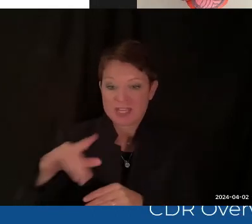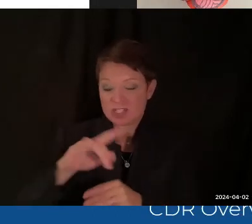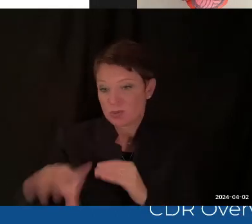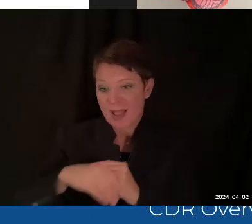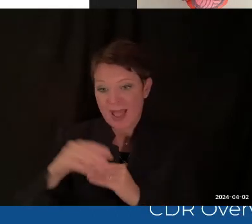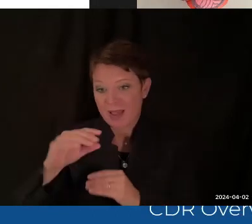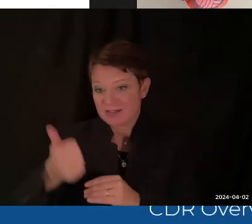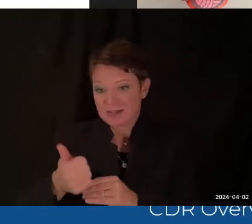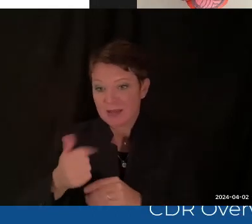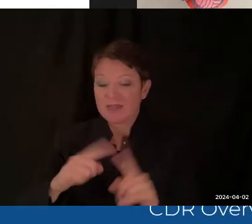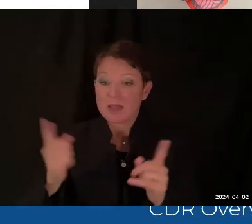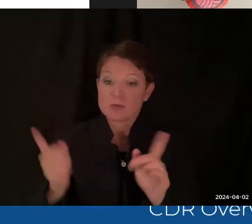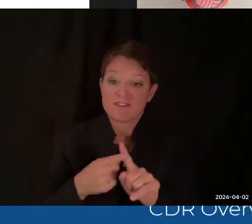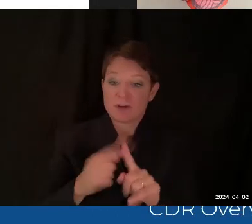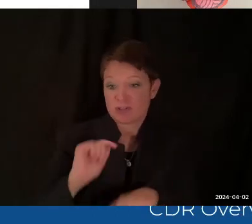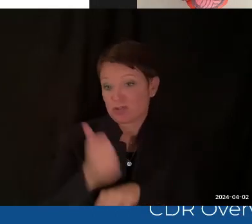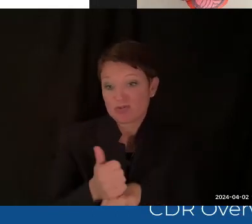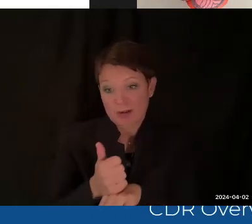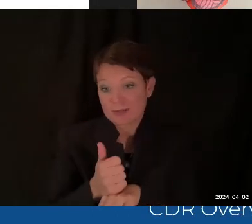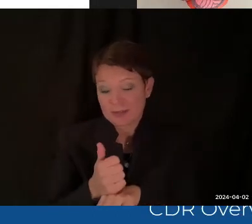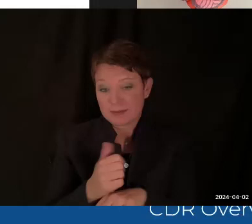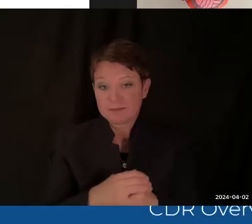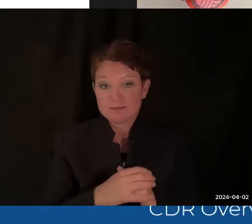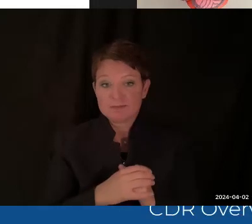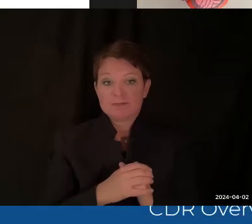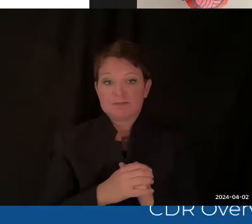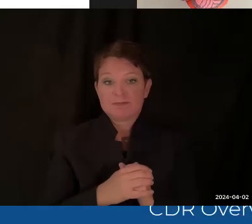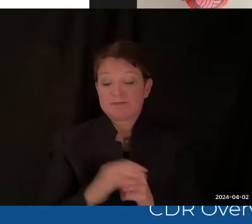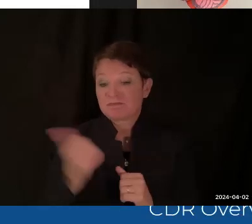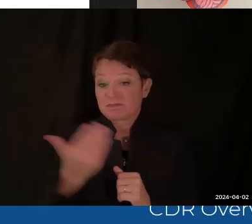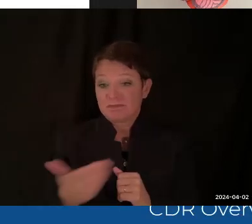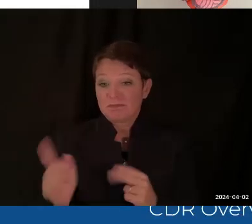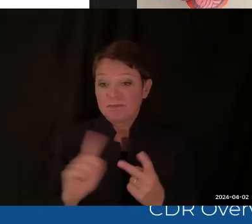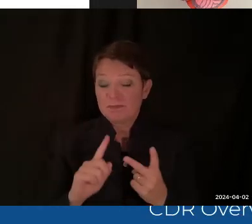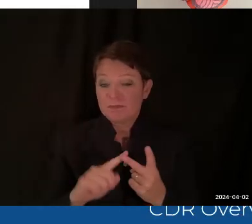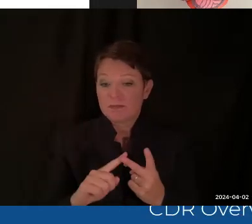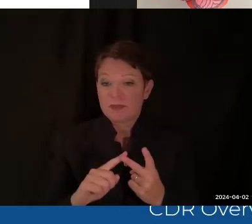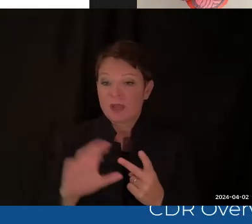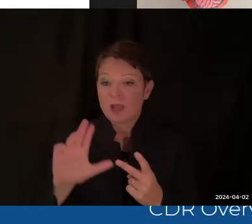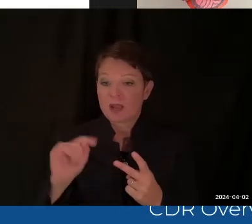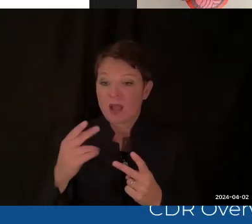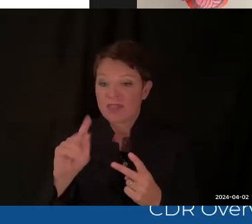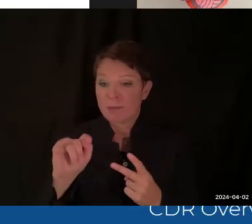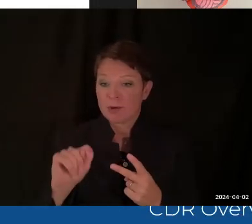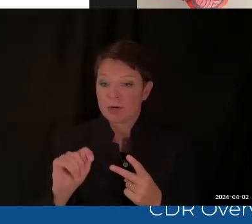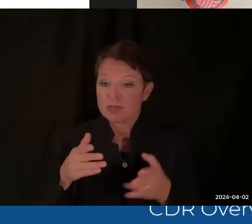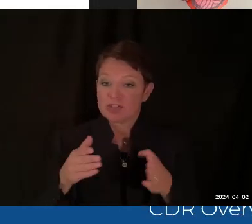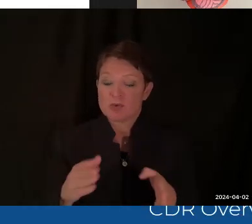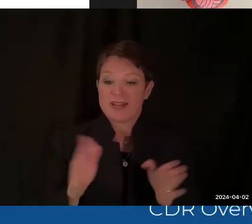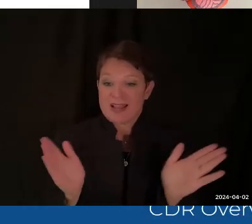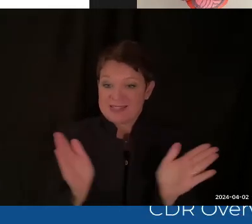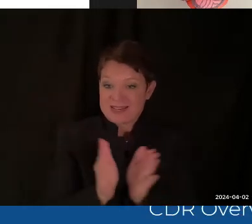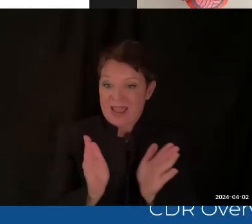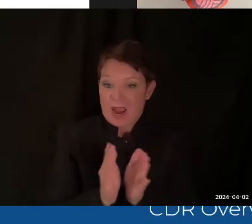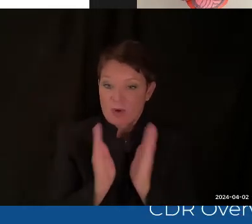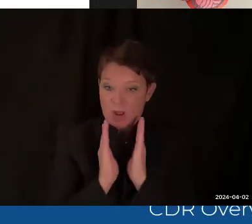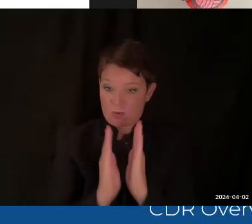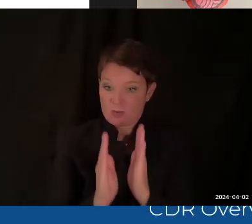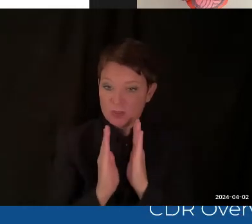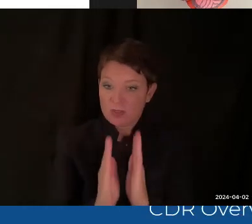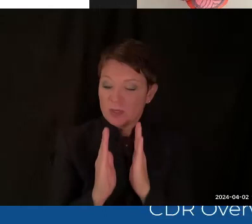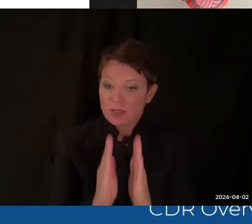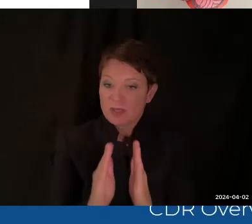That was the way it was when it was first constructed. The other thing is Cuthbert Street has a very narrow courtway